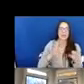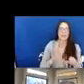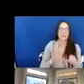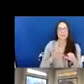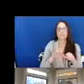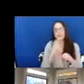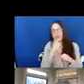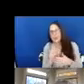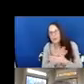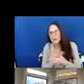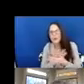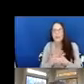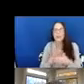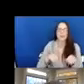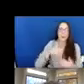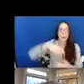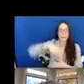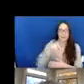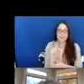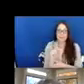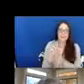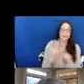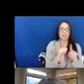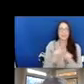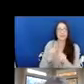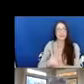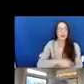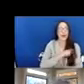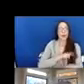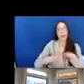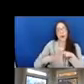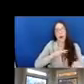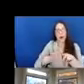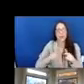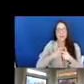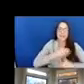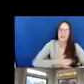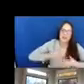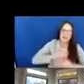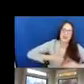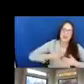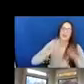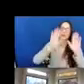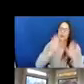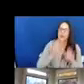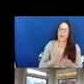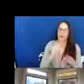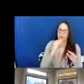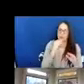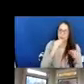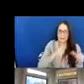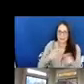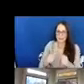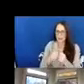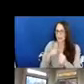take long walks, and enjoy wonderful meals that my husband manages to regale us with. Our son and his